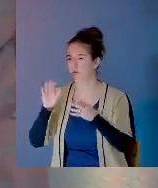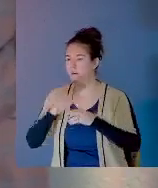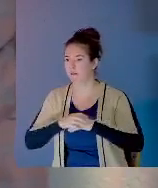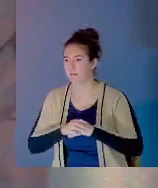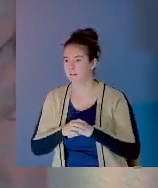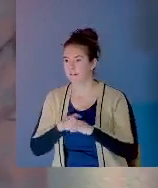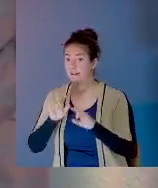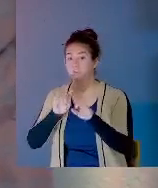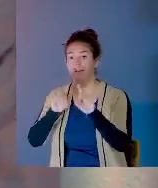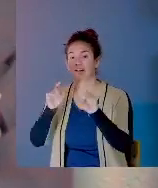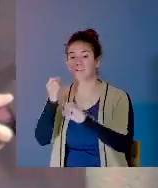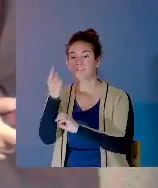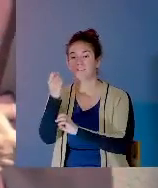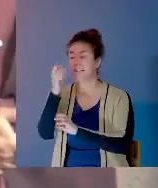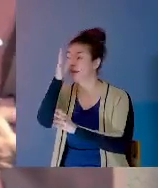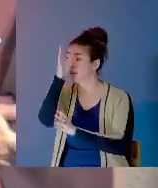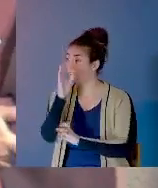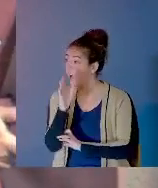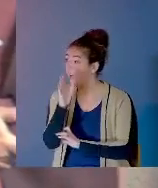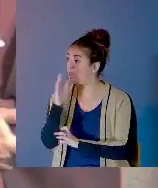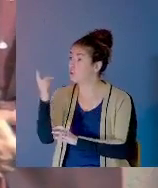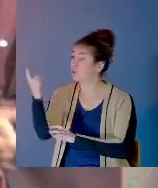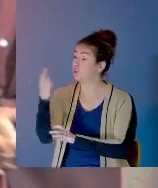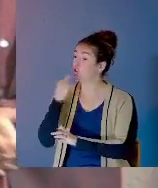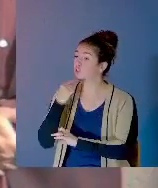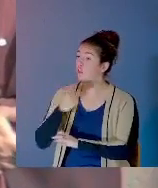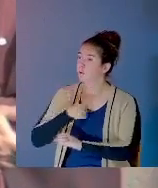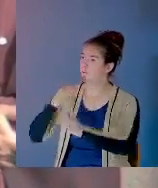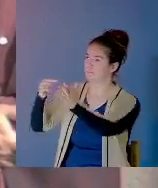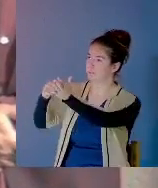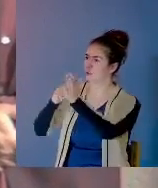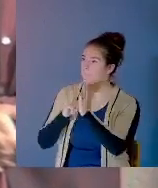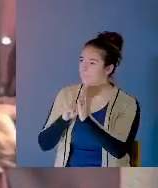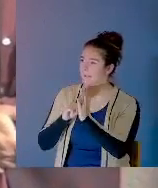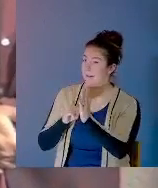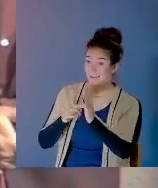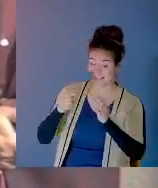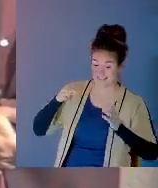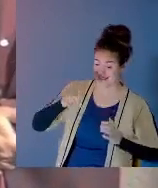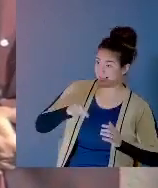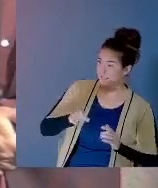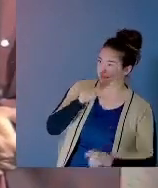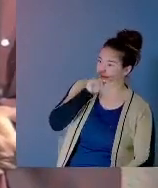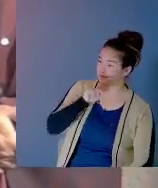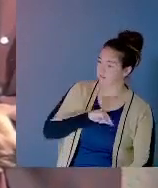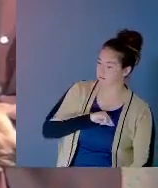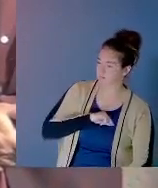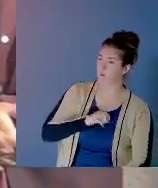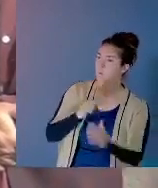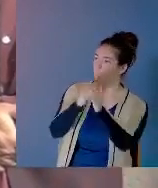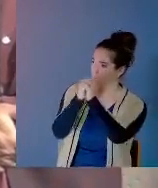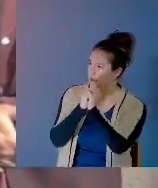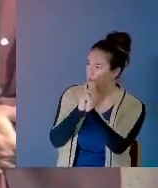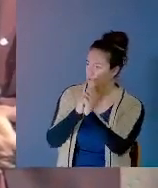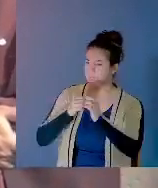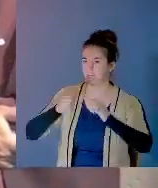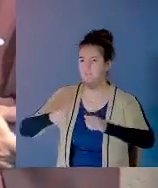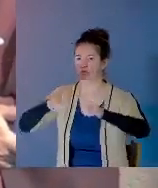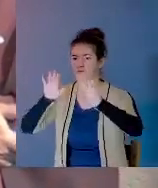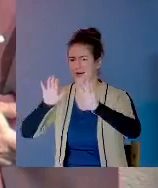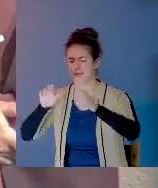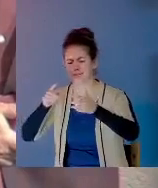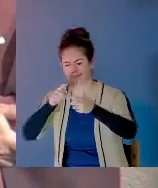thanksgiving, worship, surrender, intercession for others, and I forget the fifth one right